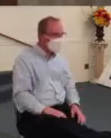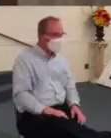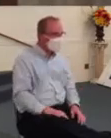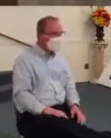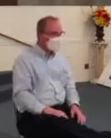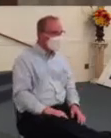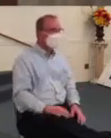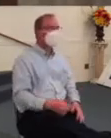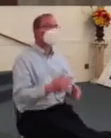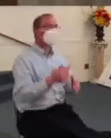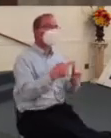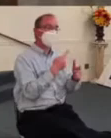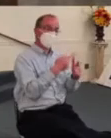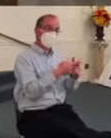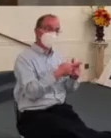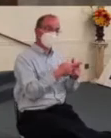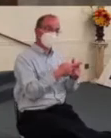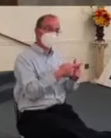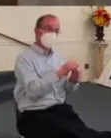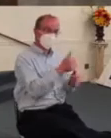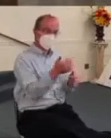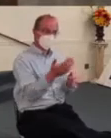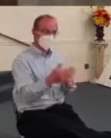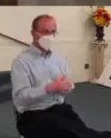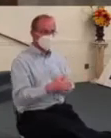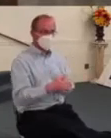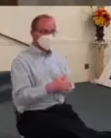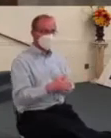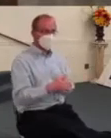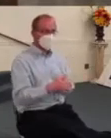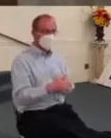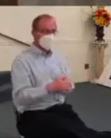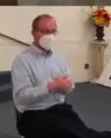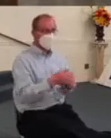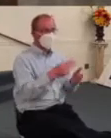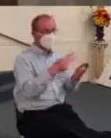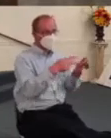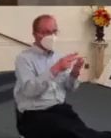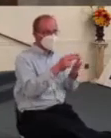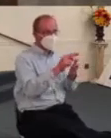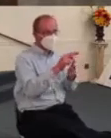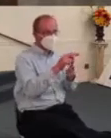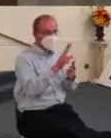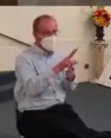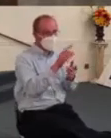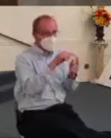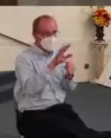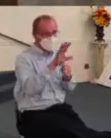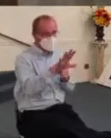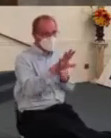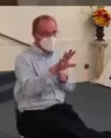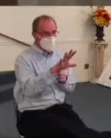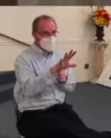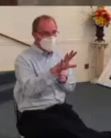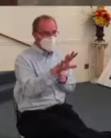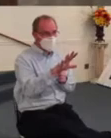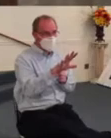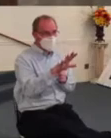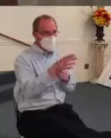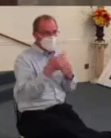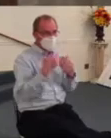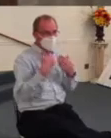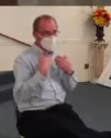this. When you come down to verses 3 and 4, or 3 through 5, you have